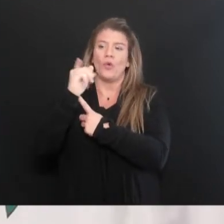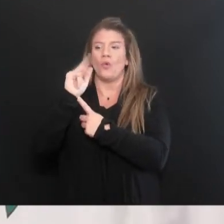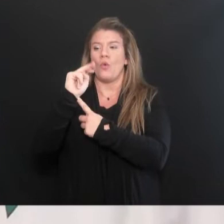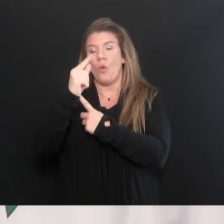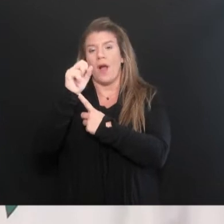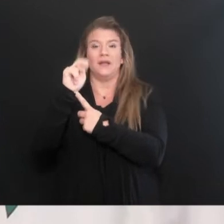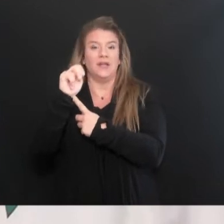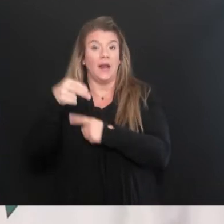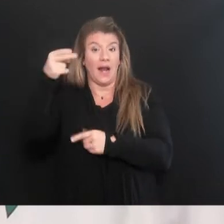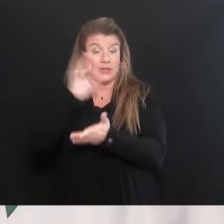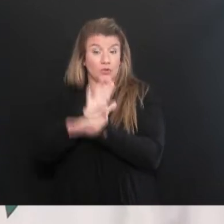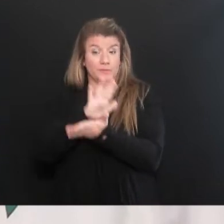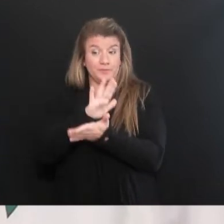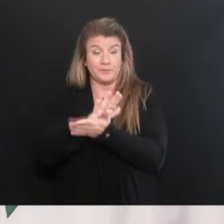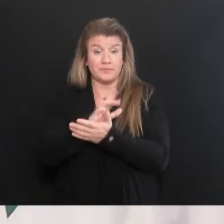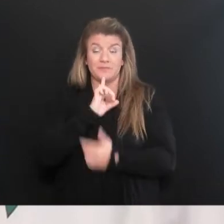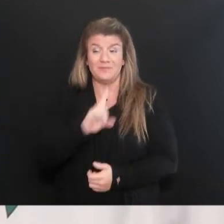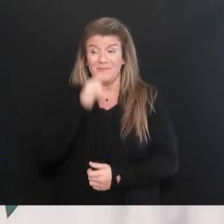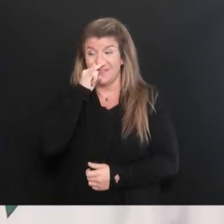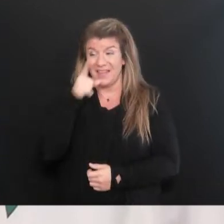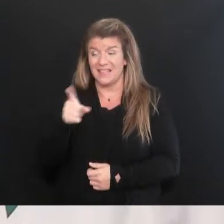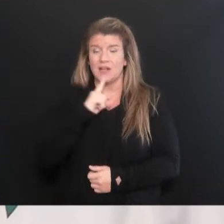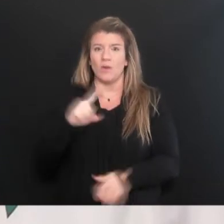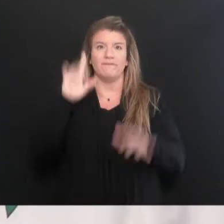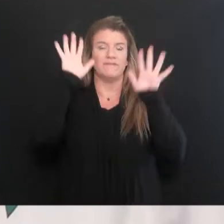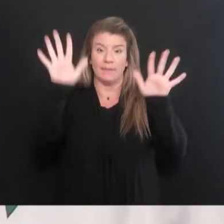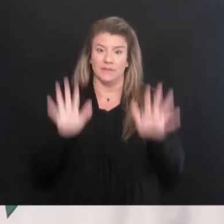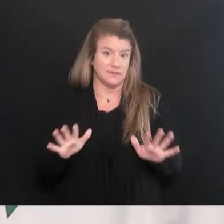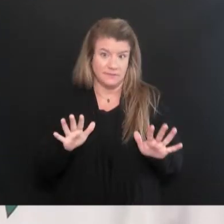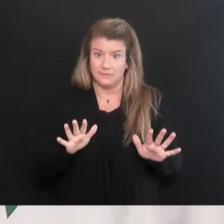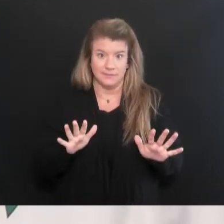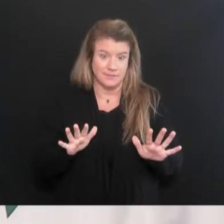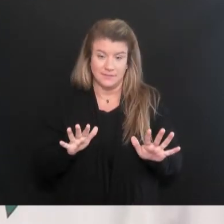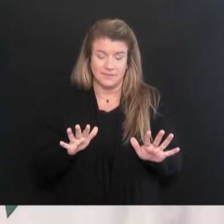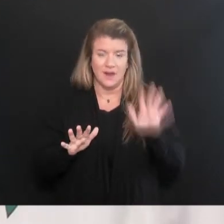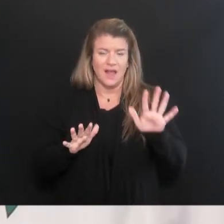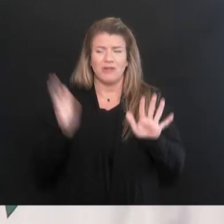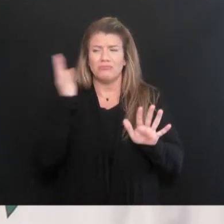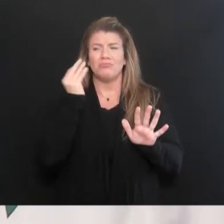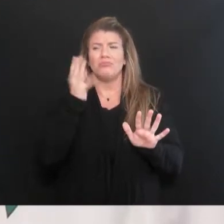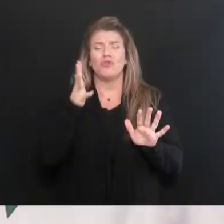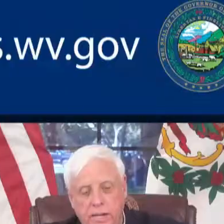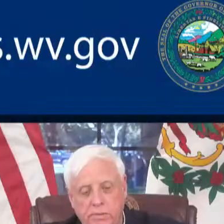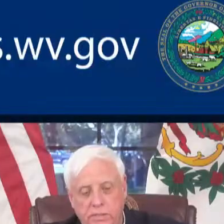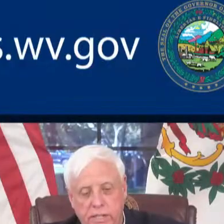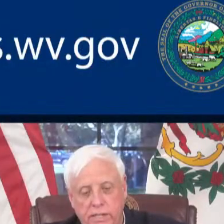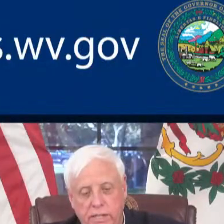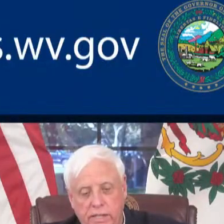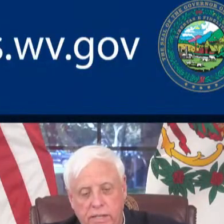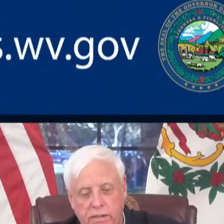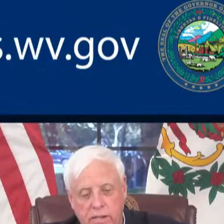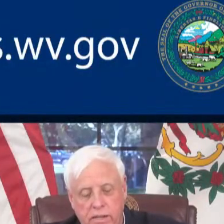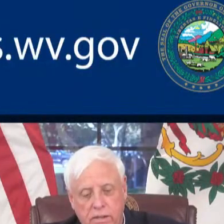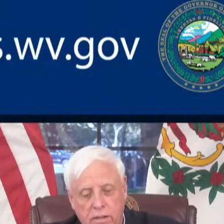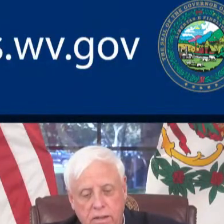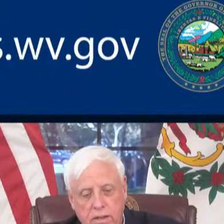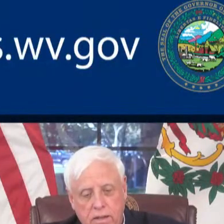the kids were fabulous. That's all there is to it. A beautiful young lady there named Sydney,